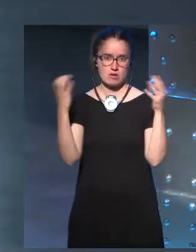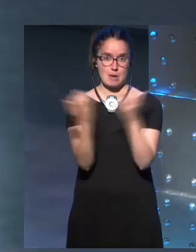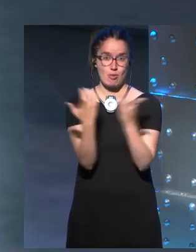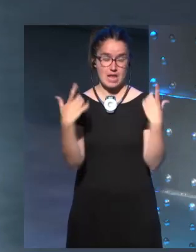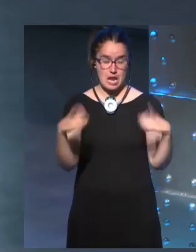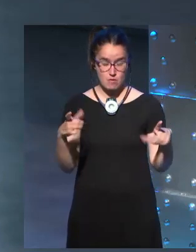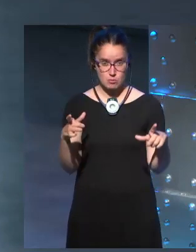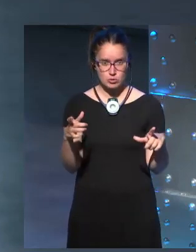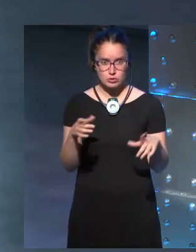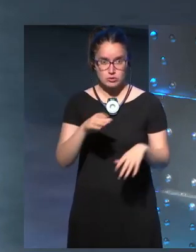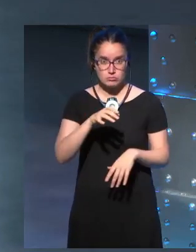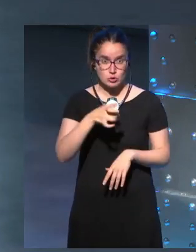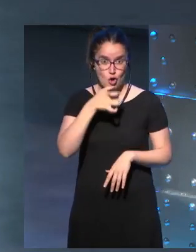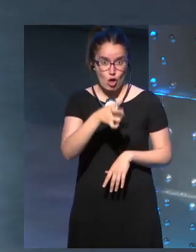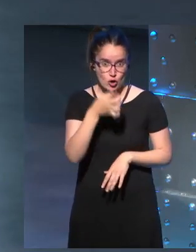And